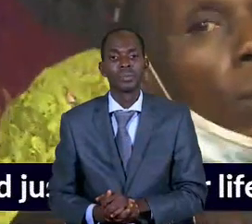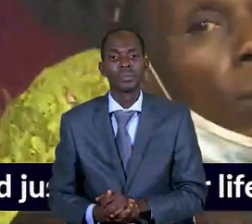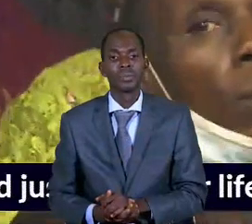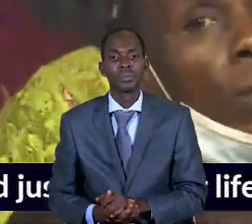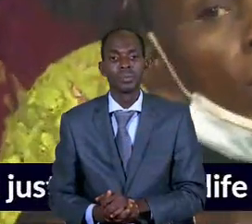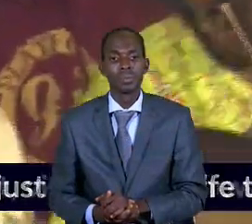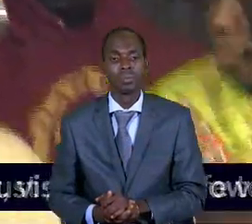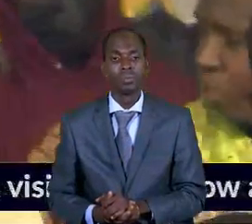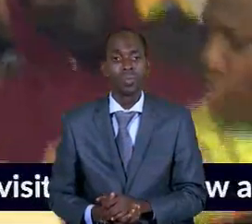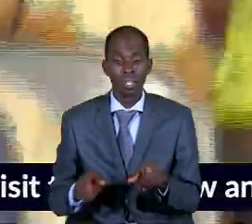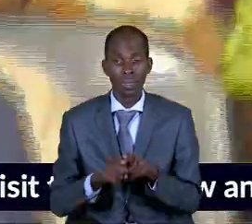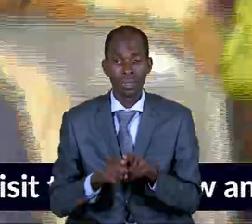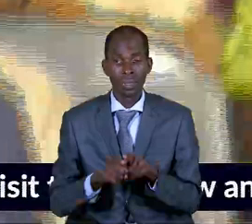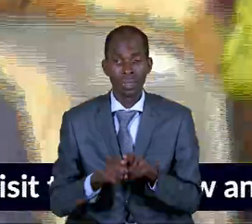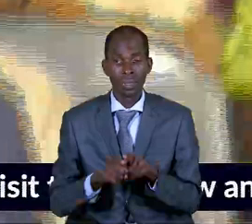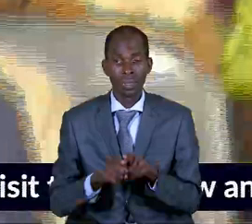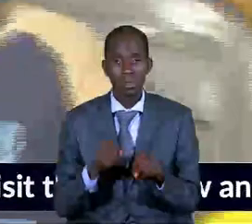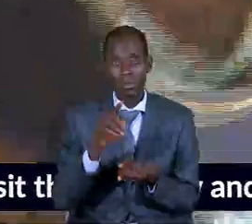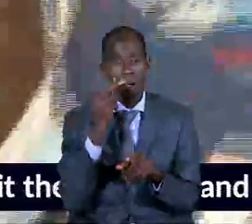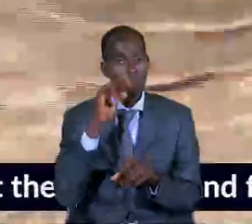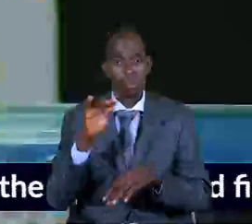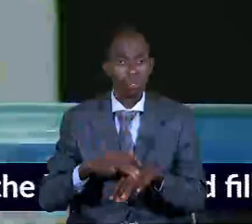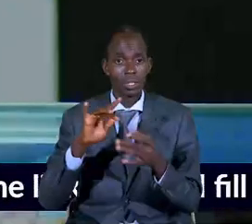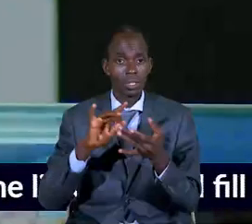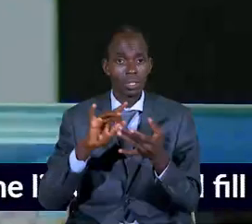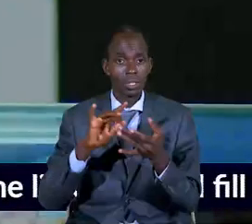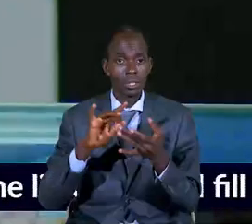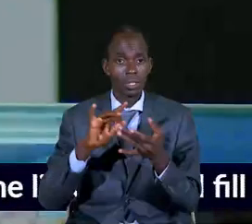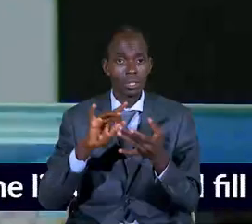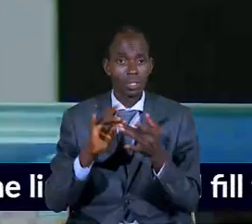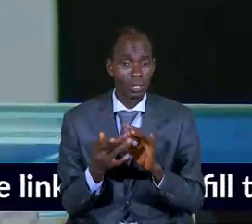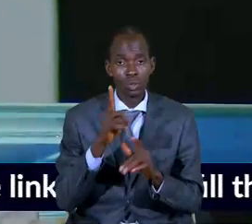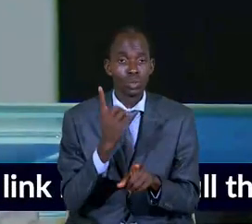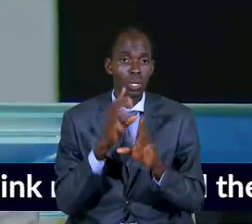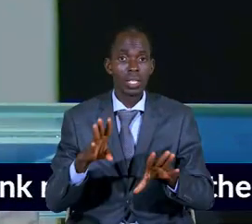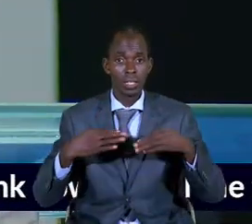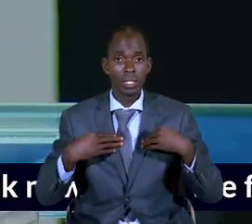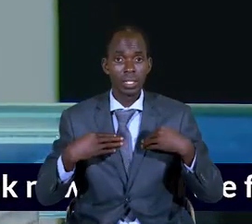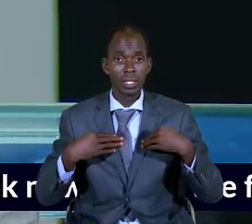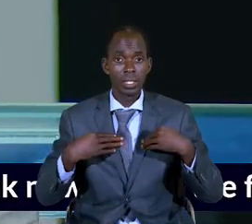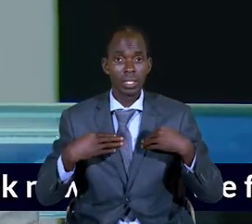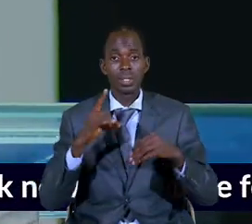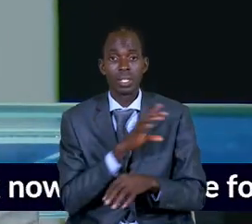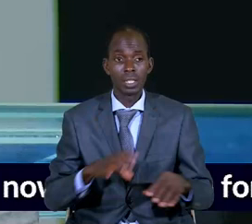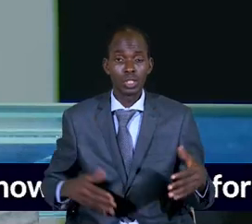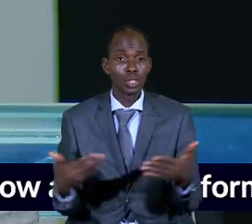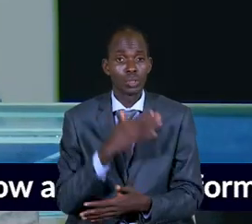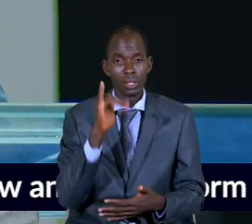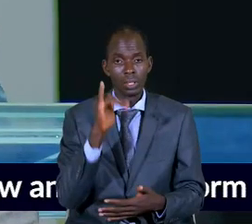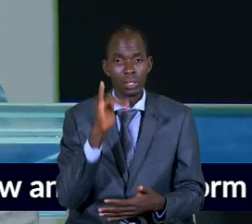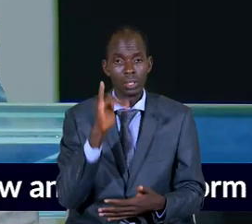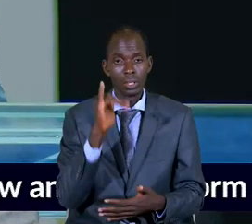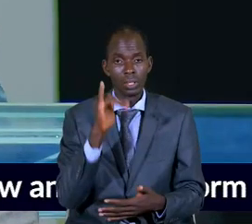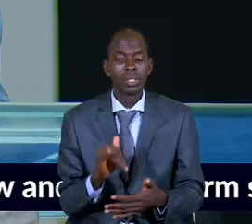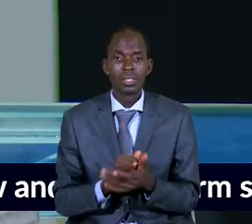091-544-49263. If you are watching online, you just gave your life to Jesus, it is the best decision